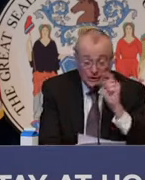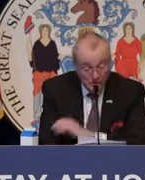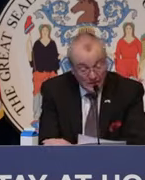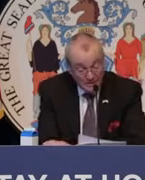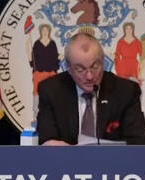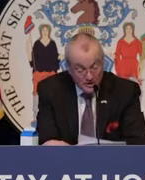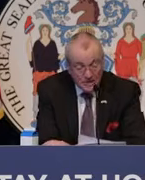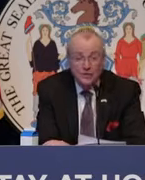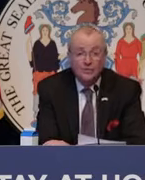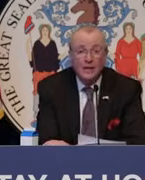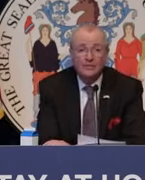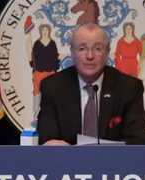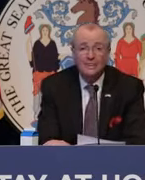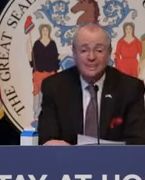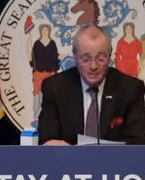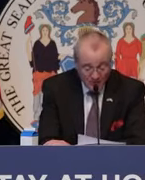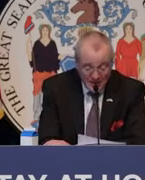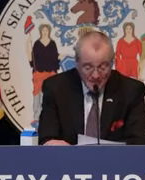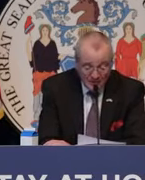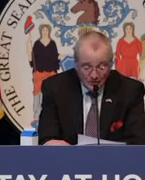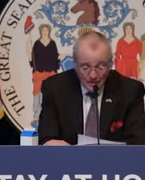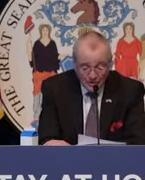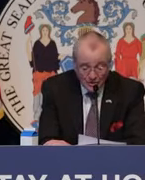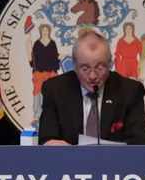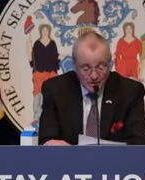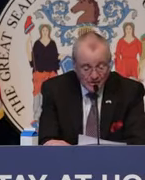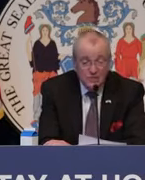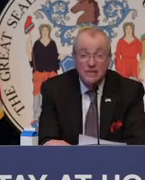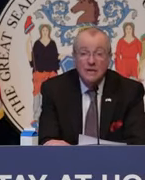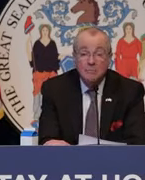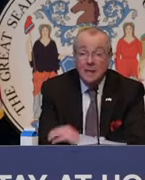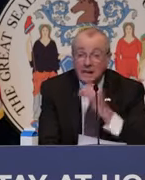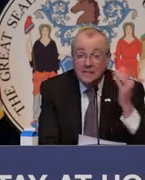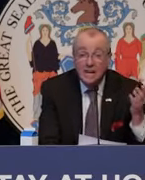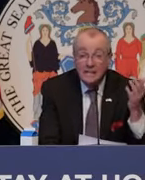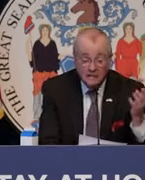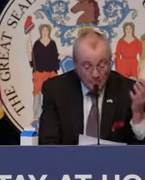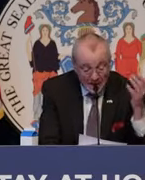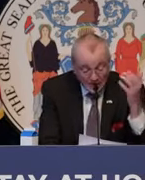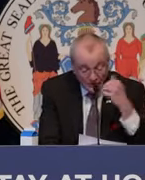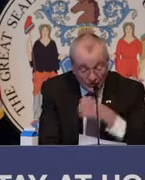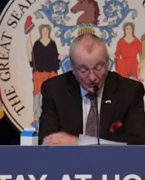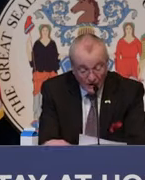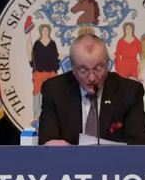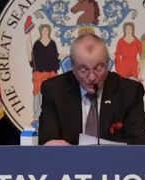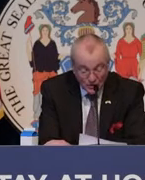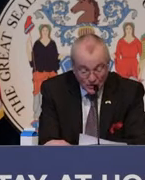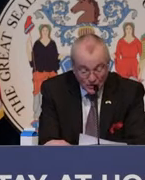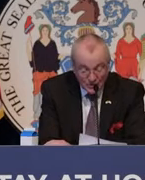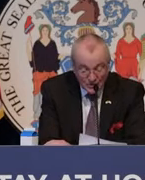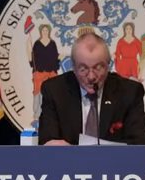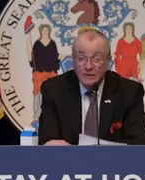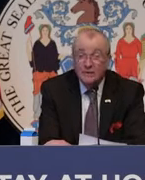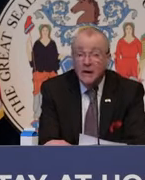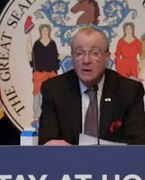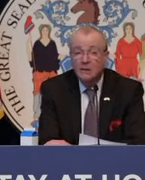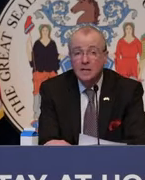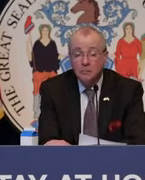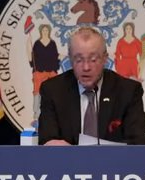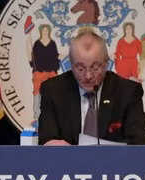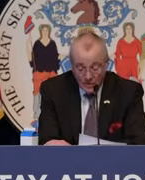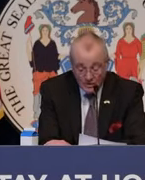are all doing to protect yourselves, your families, and your communities by maintaining the practices of social distancing that are